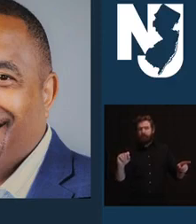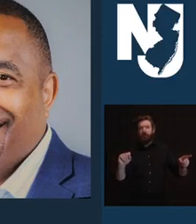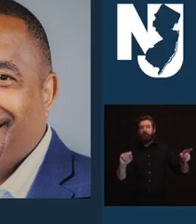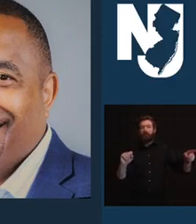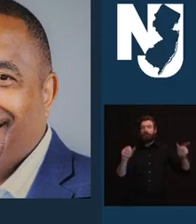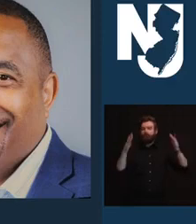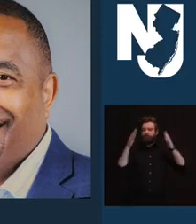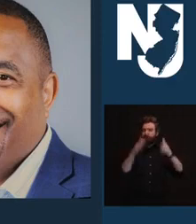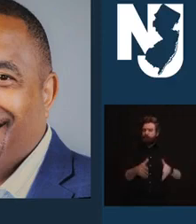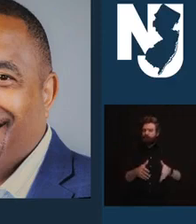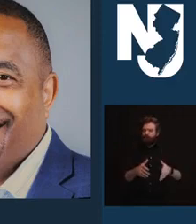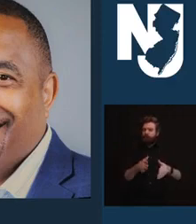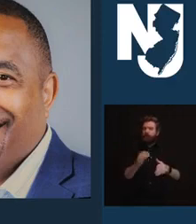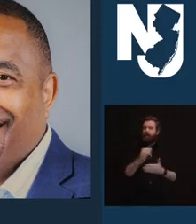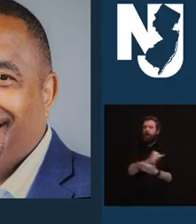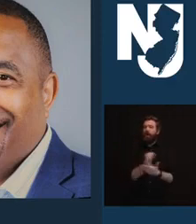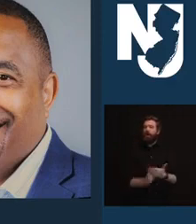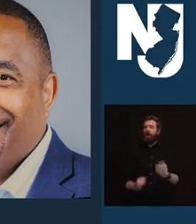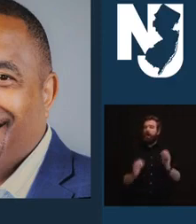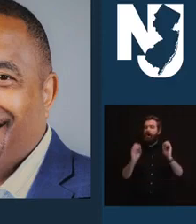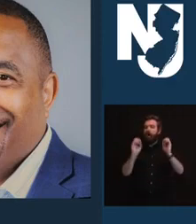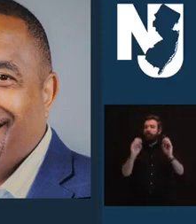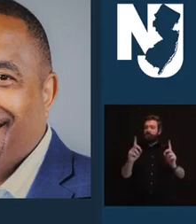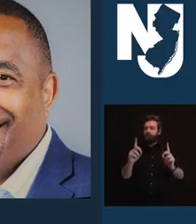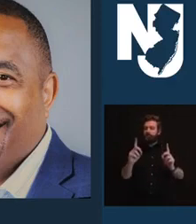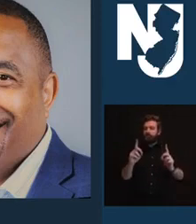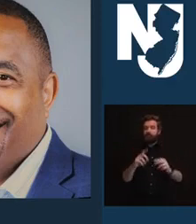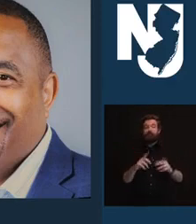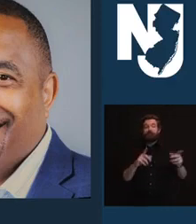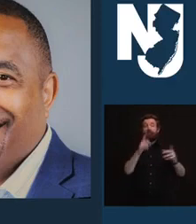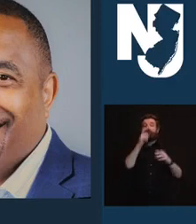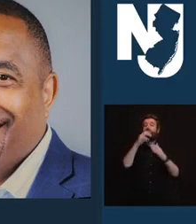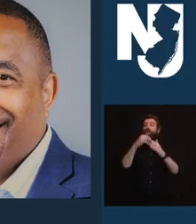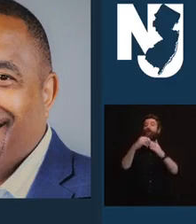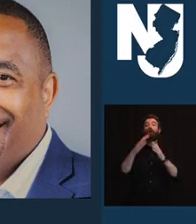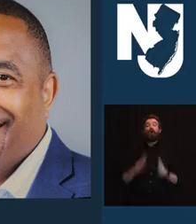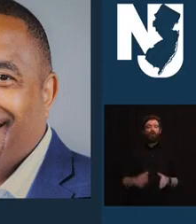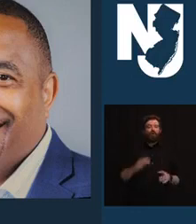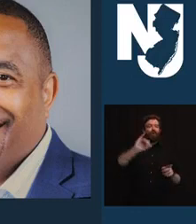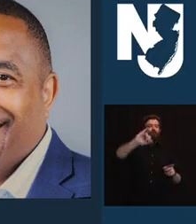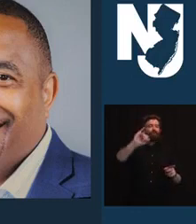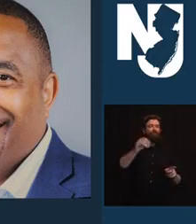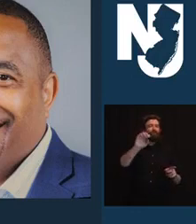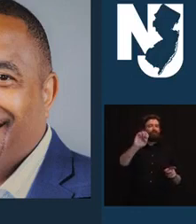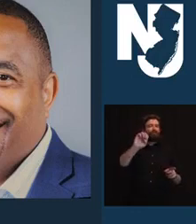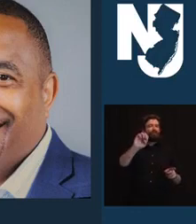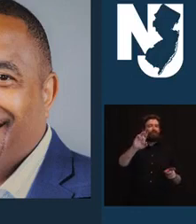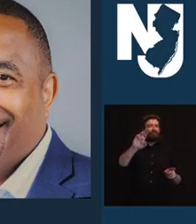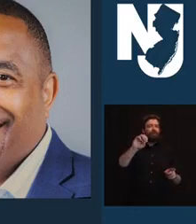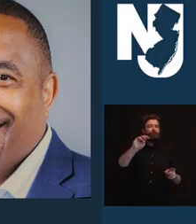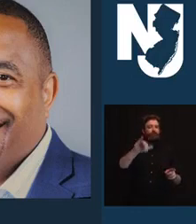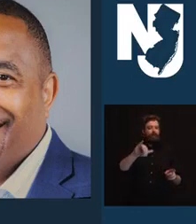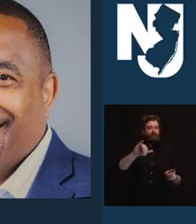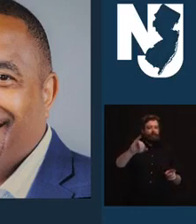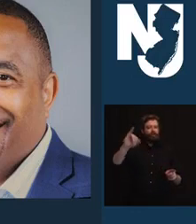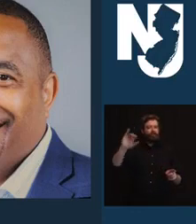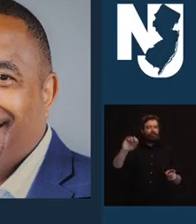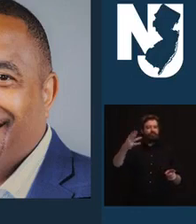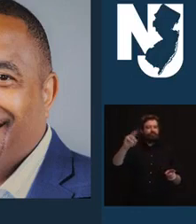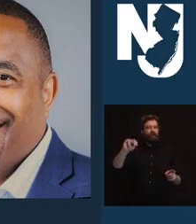under the leadership of that guy, Executive Director Jeremy Johnson. Newark Arts has fought hard through the pandemic to maintain